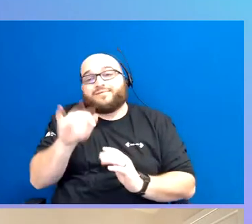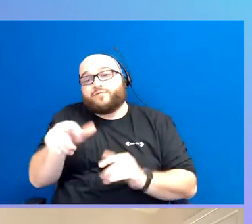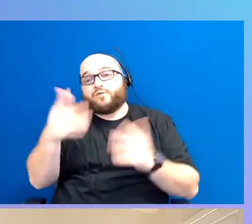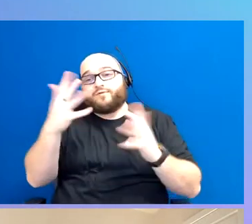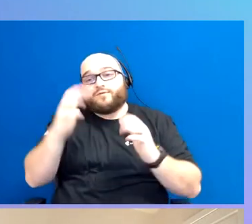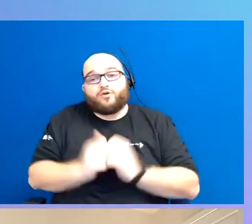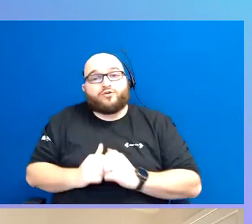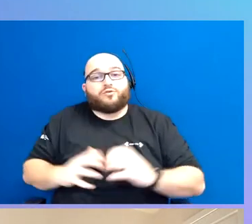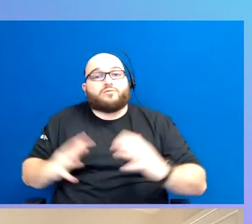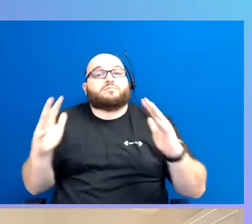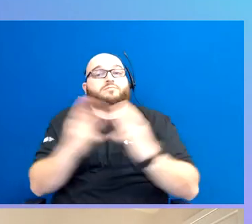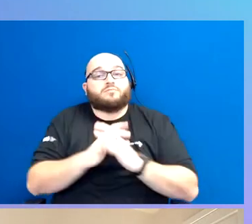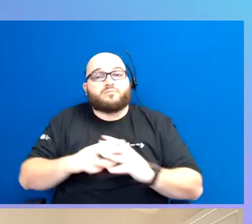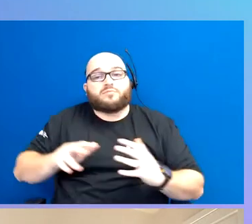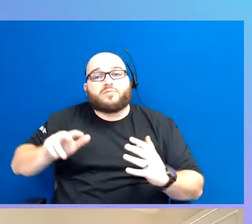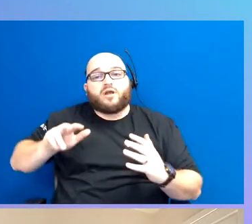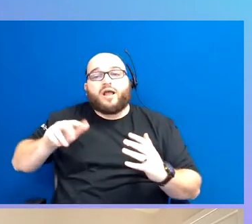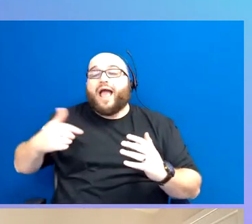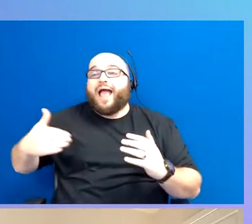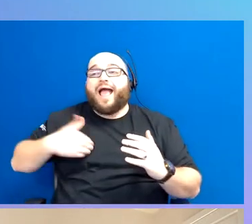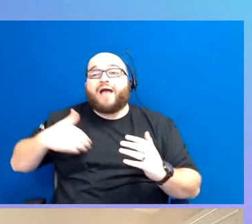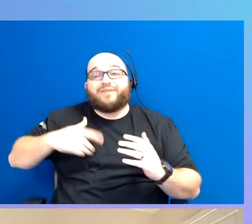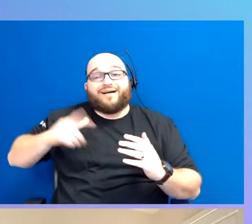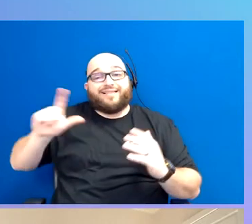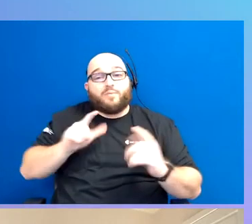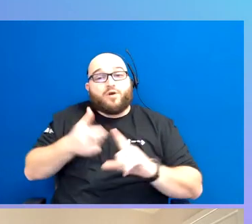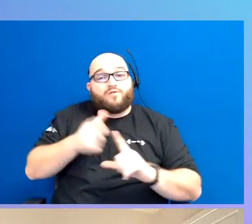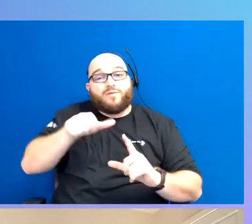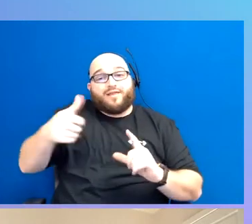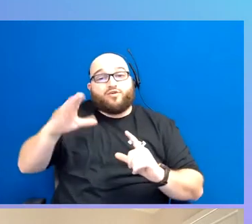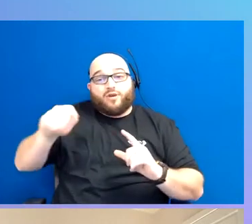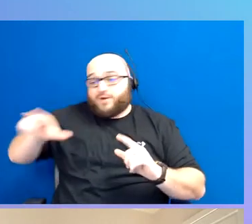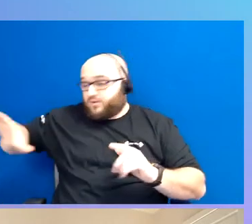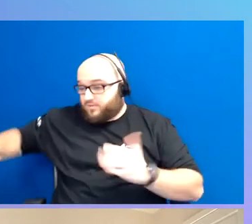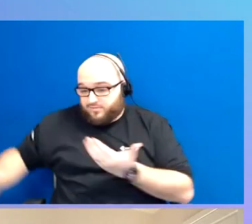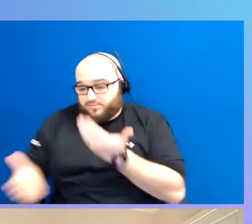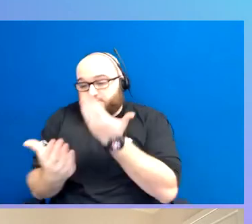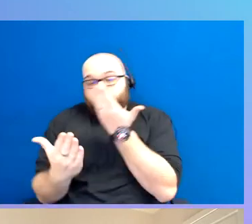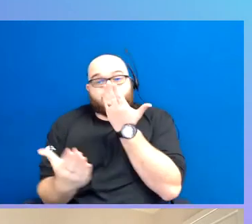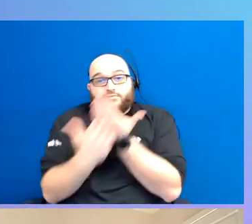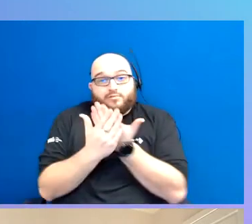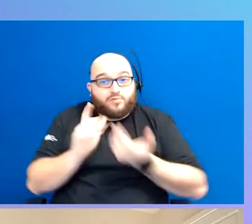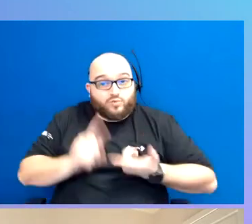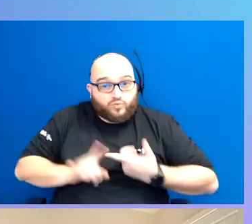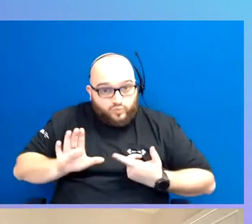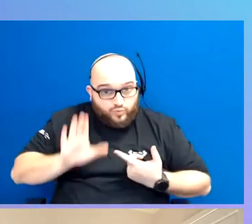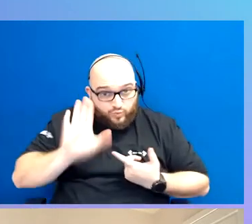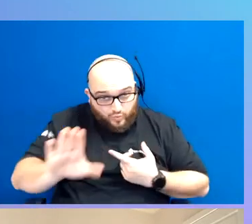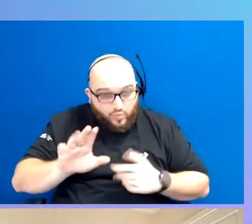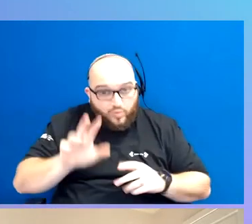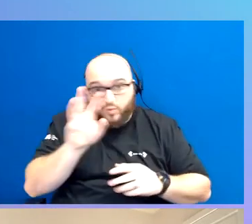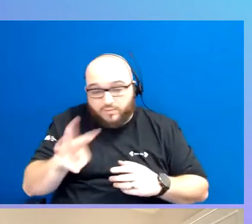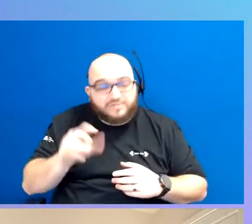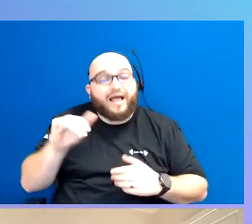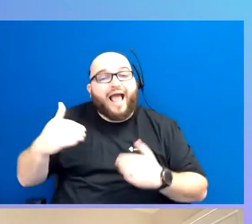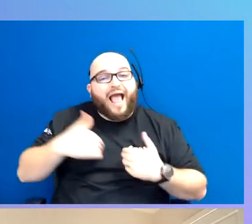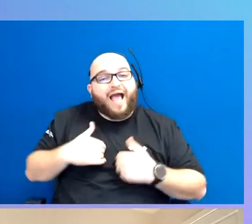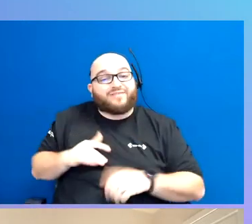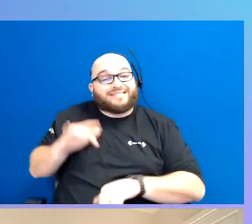if you have implemented a third party library, and there is a touch target size minimum